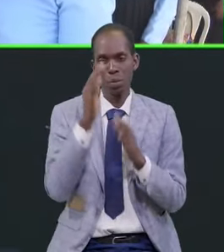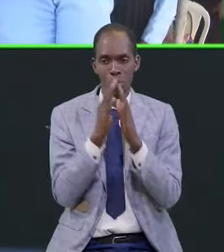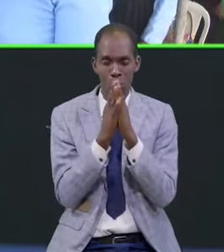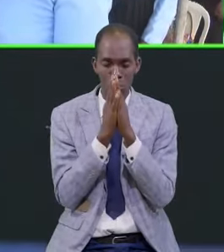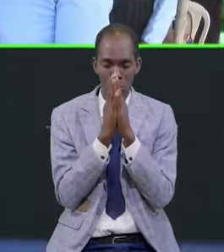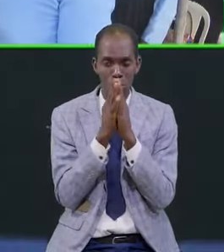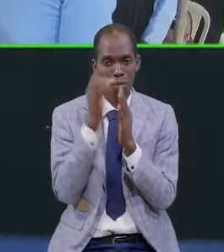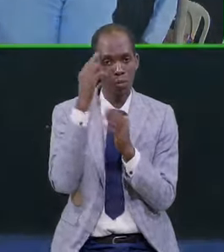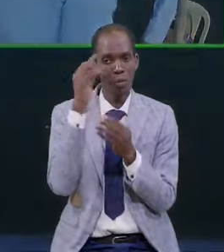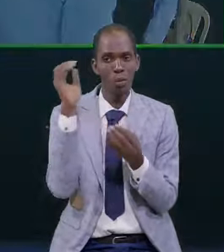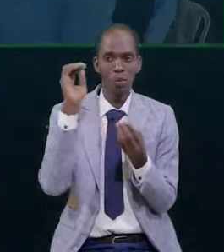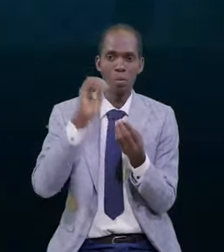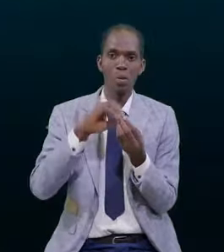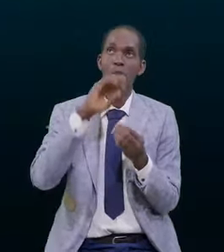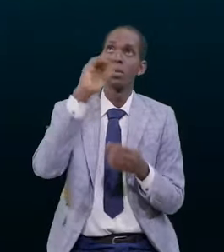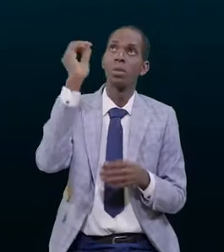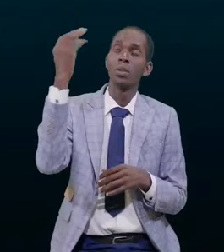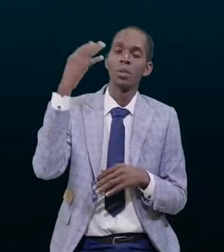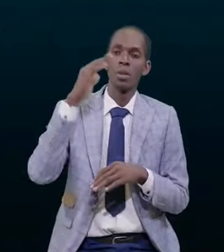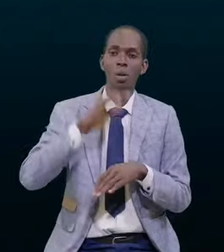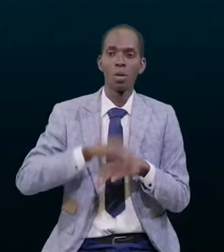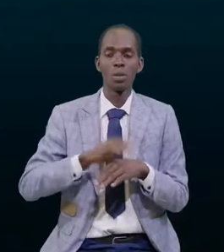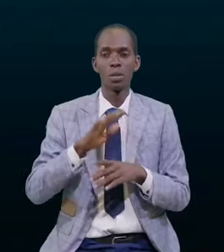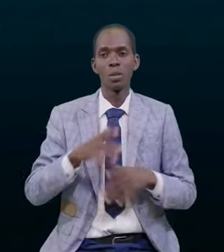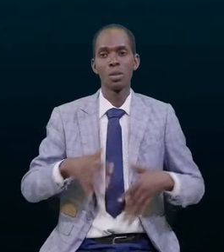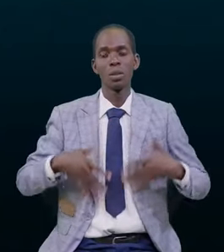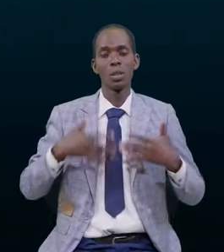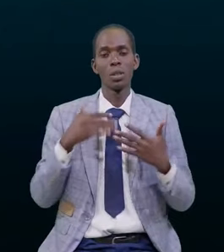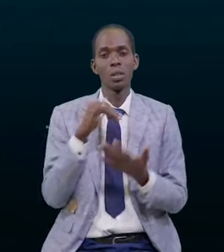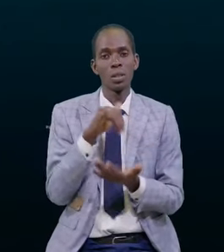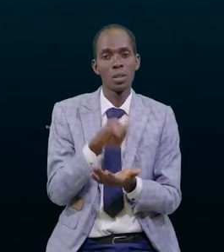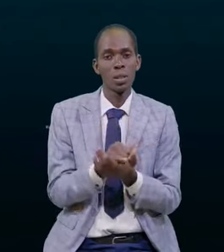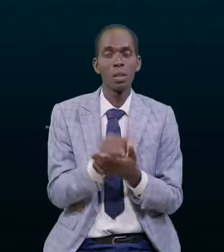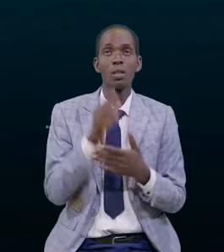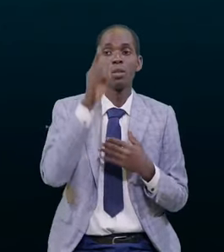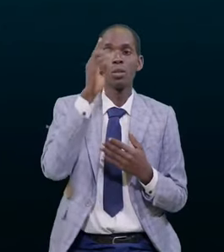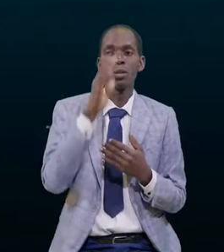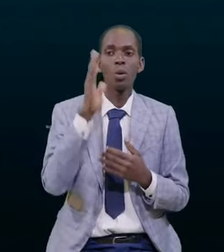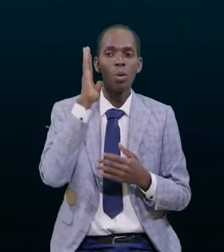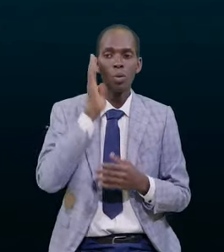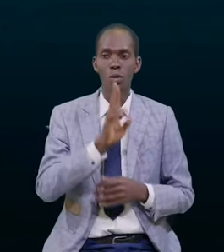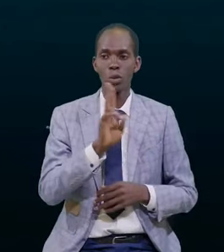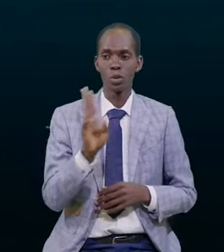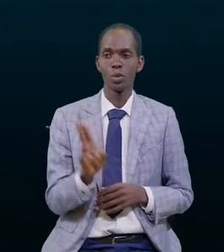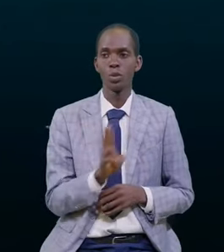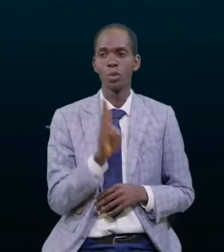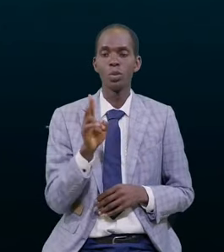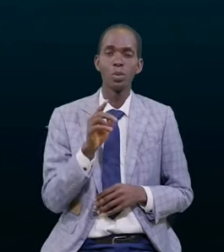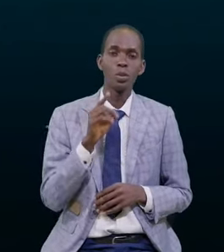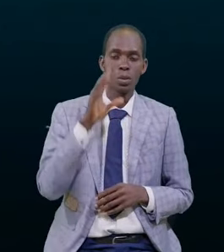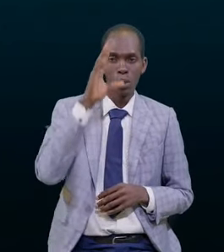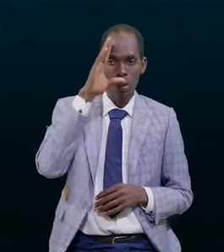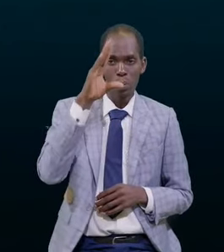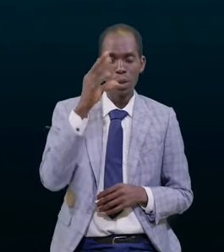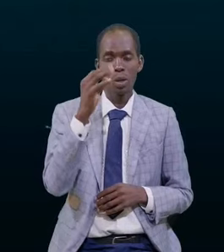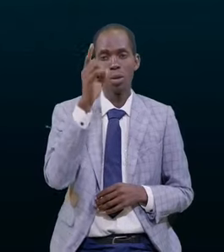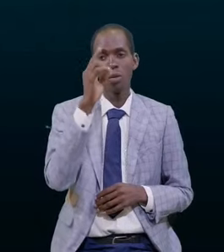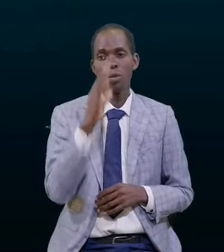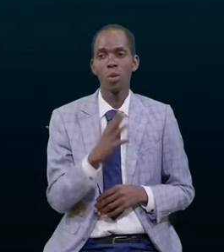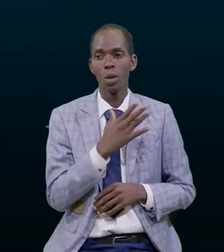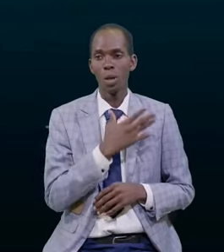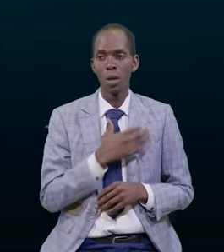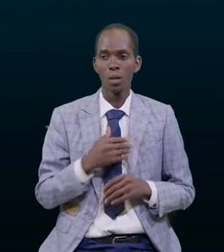upon his life so that God will use him and continue to use him for his glory and